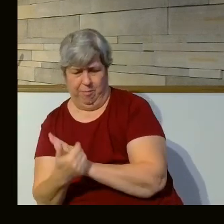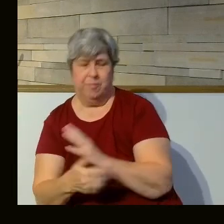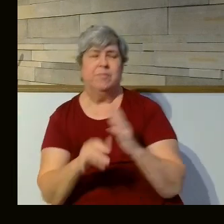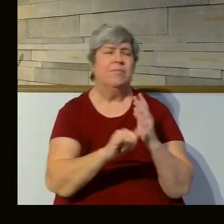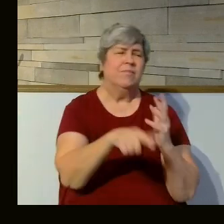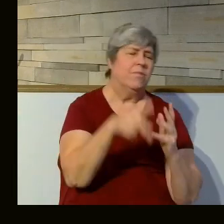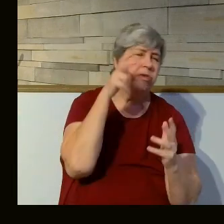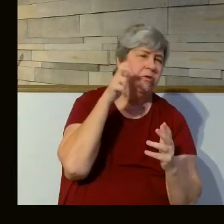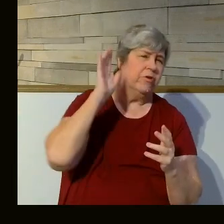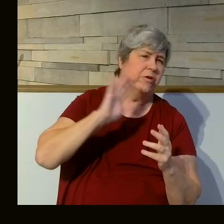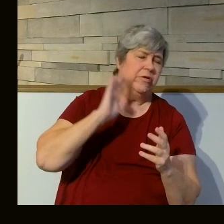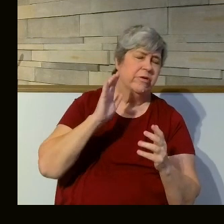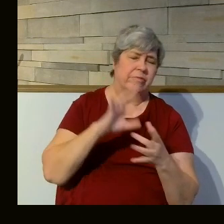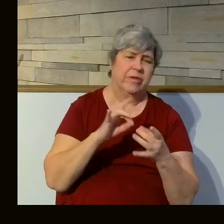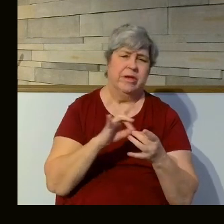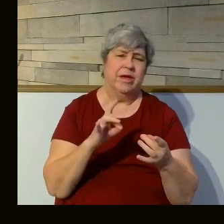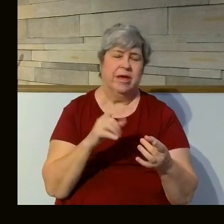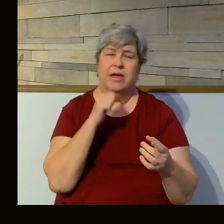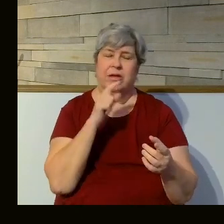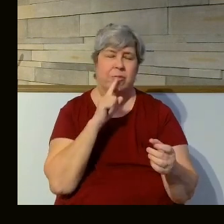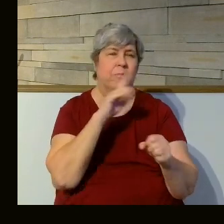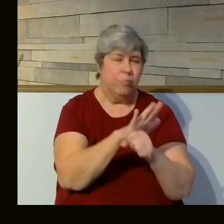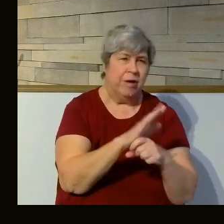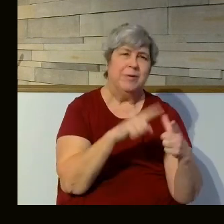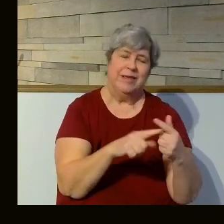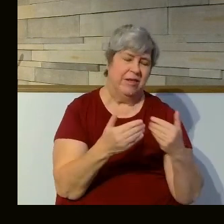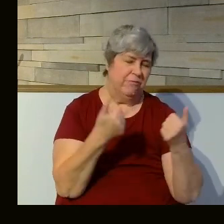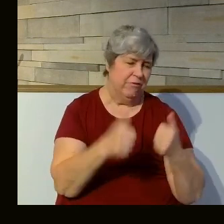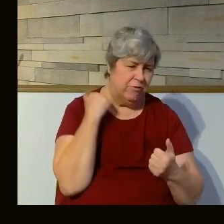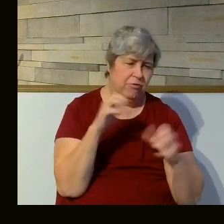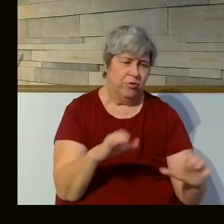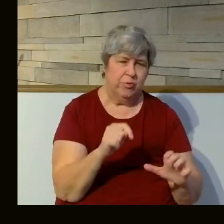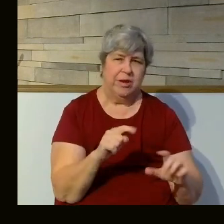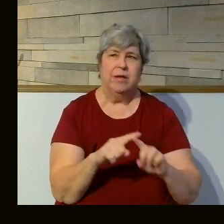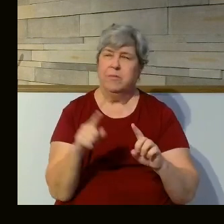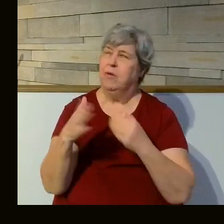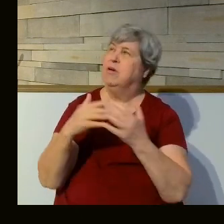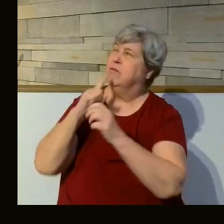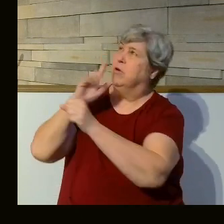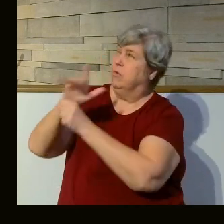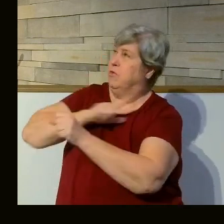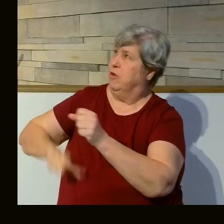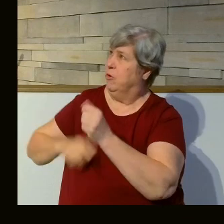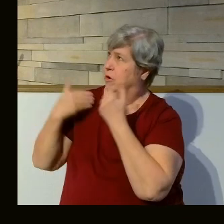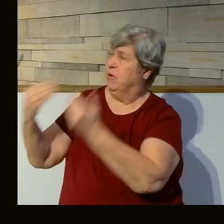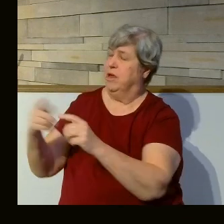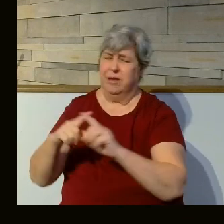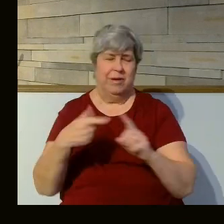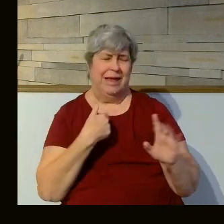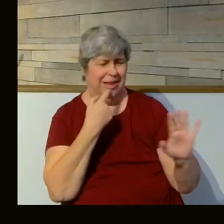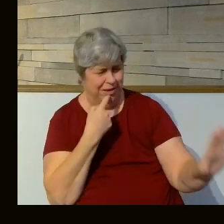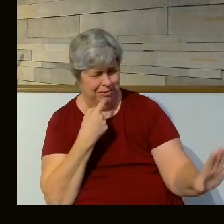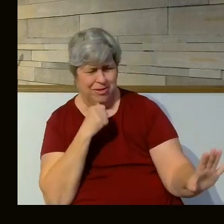to the people long ago, do not break your oath, but fulfill to the Lord the vows you have made. But I tell you, do not swear